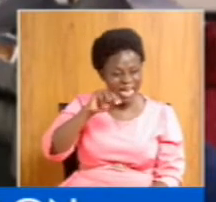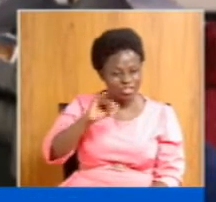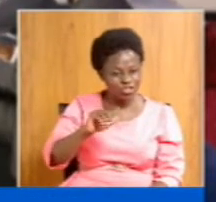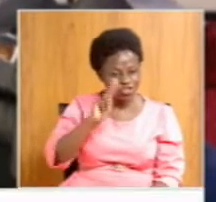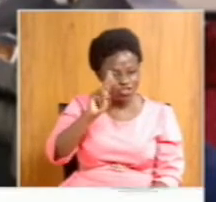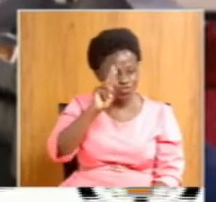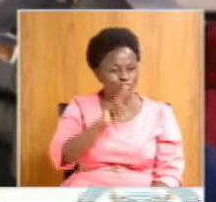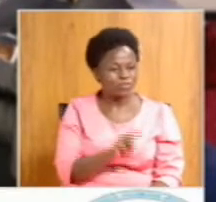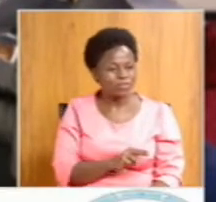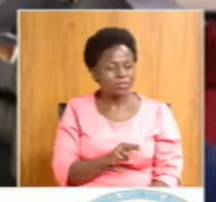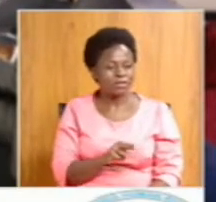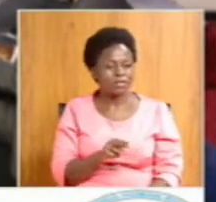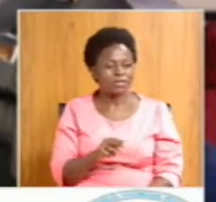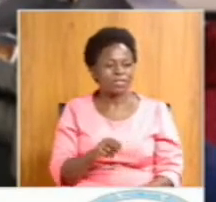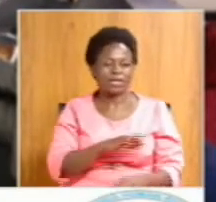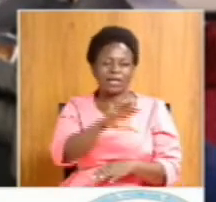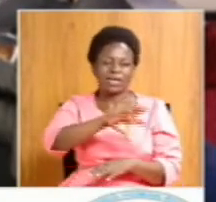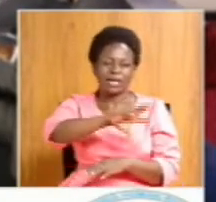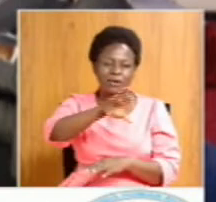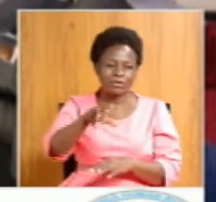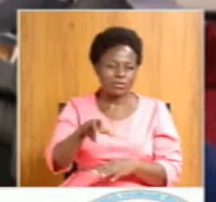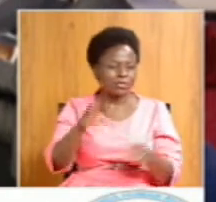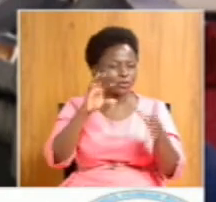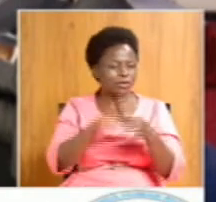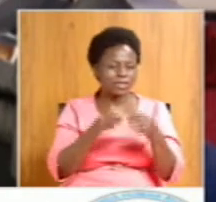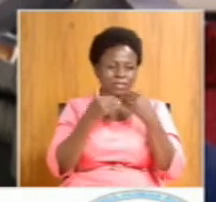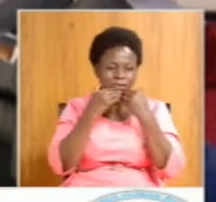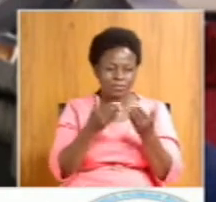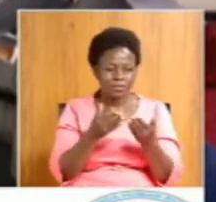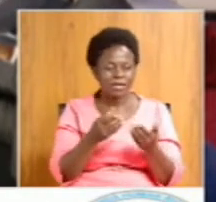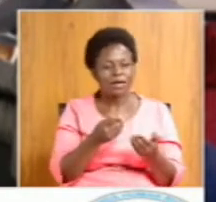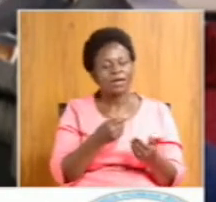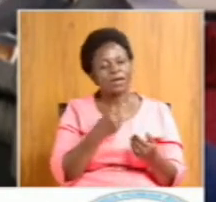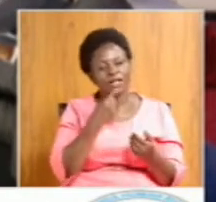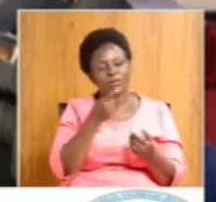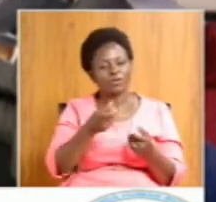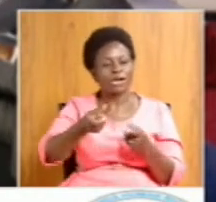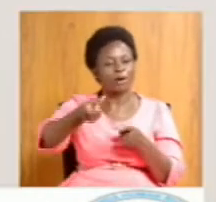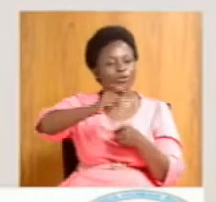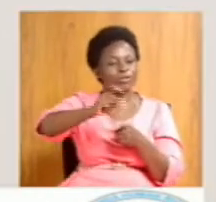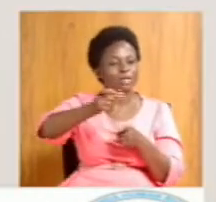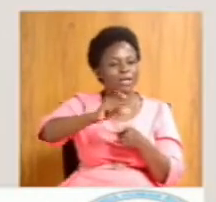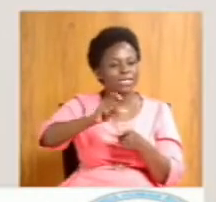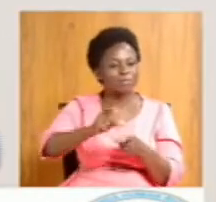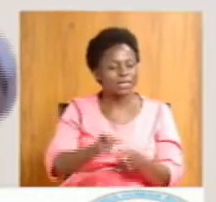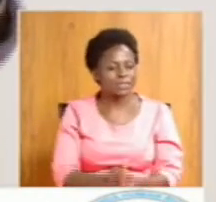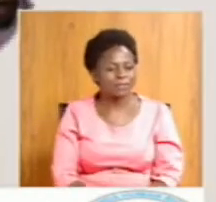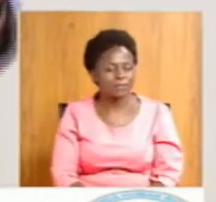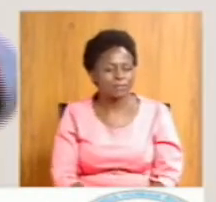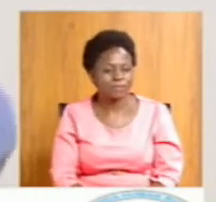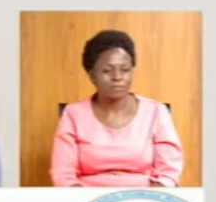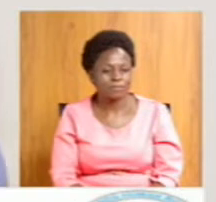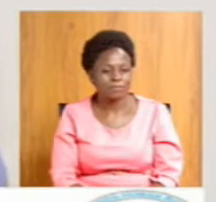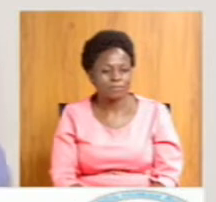you can imagine we have surplus an entire region has not yet been connected and we talking about surplus what surplus is that okay